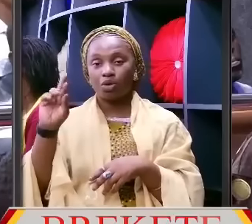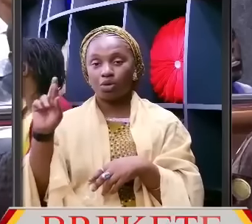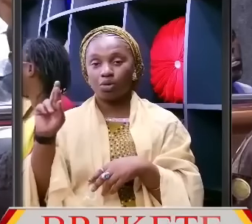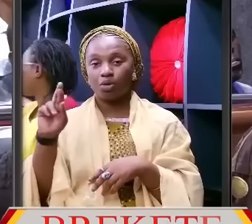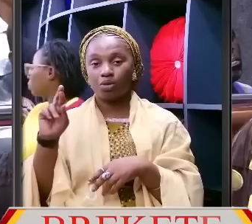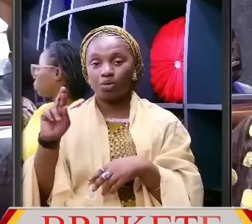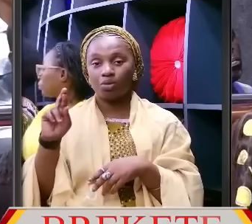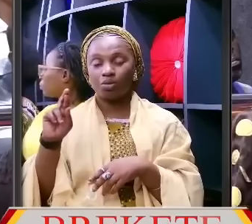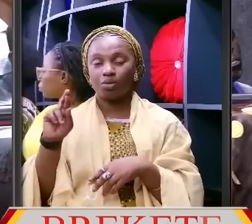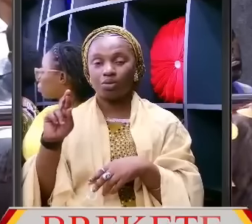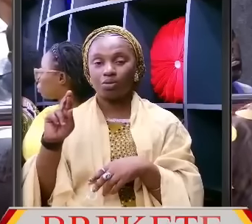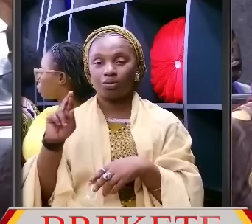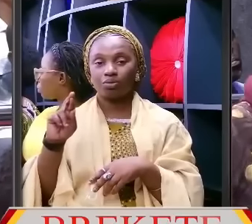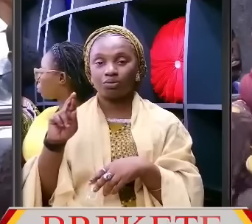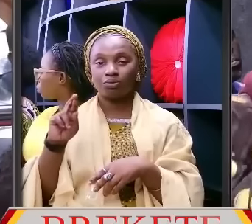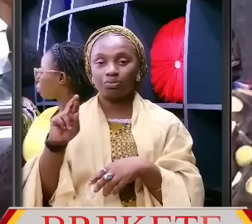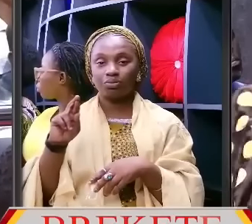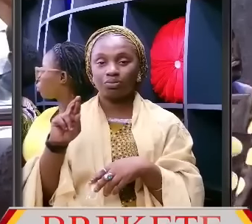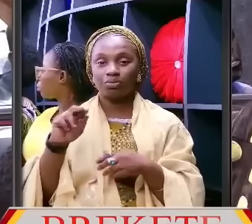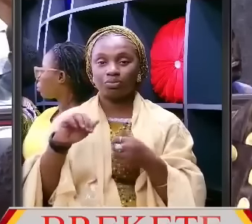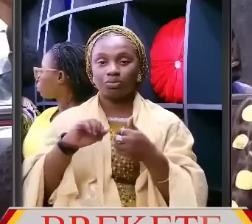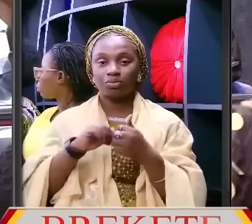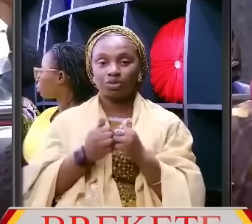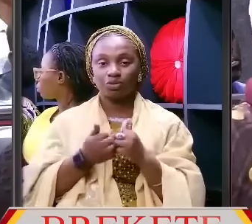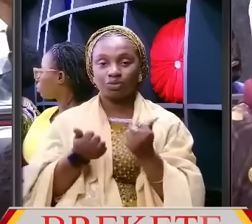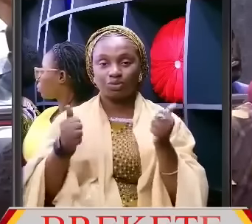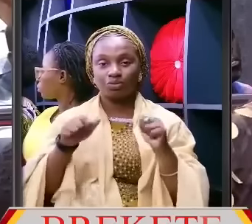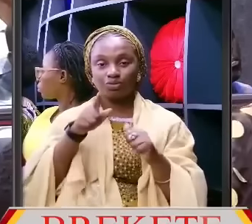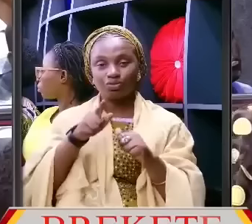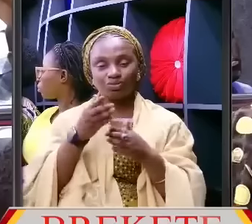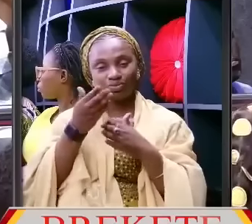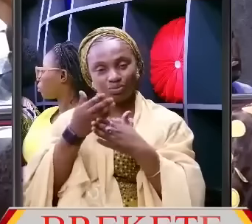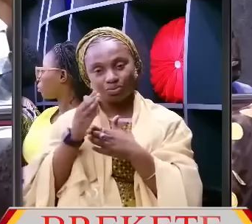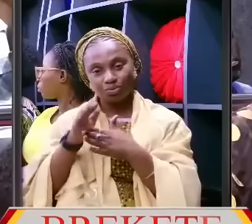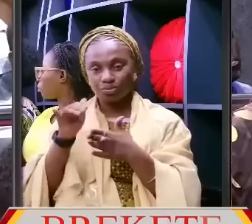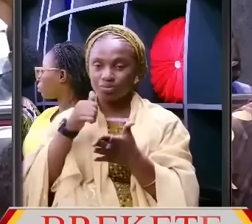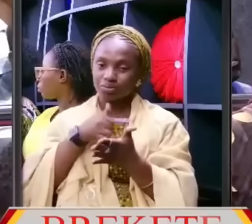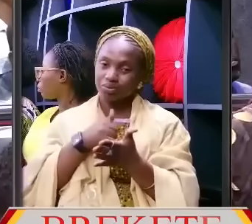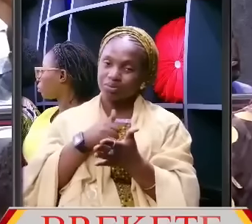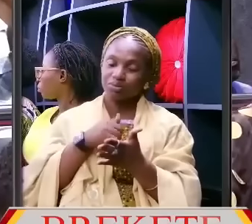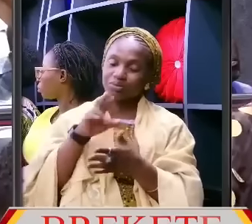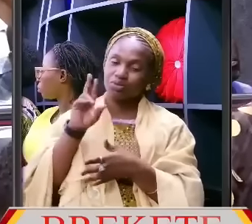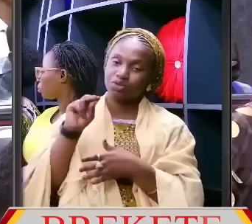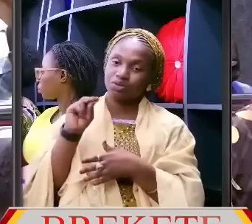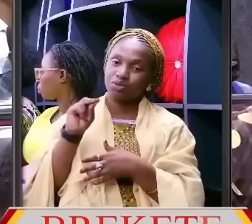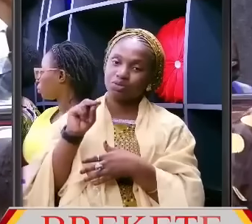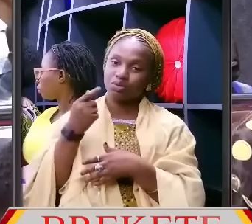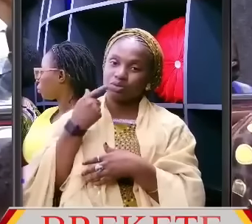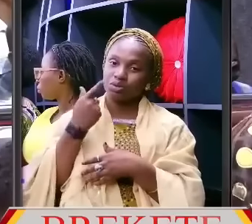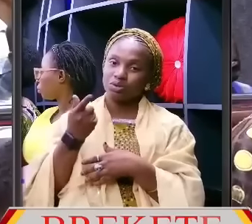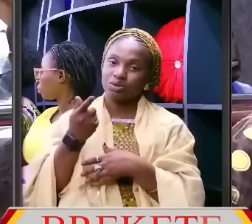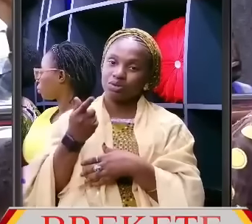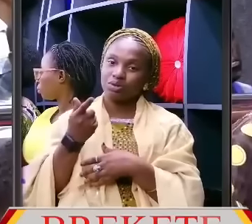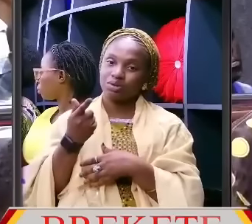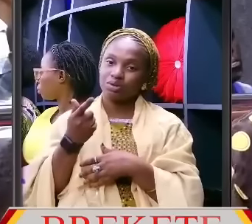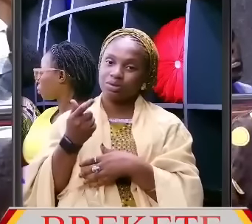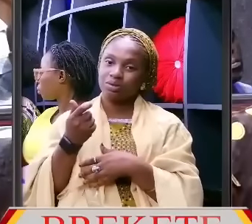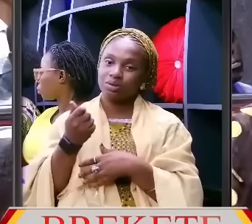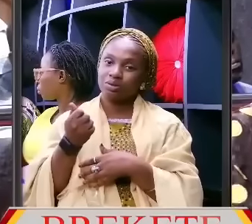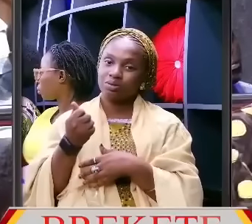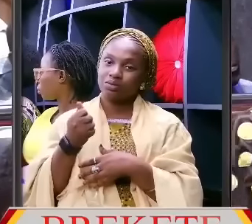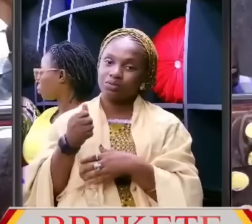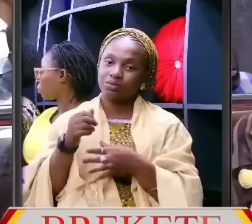building. Yes. How you go take yes. Sharon? Yes. No. See, in order for peace